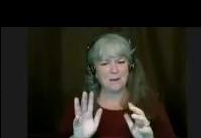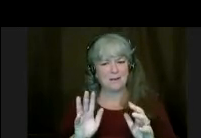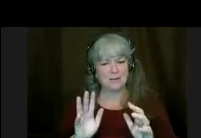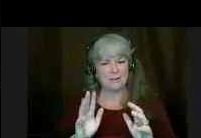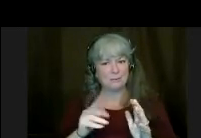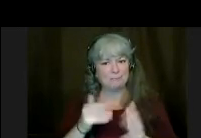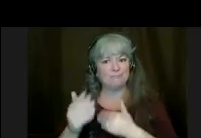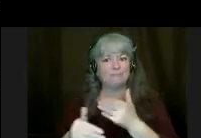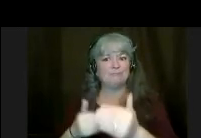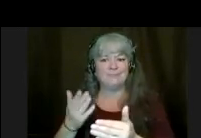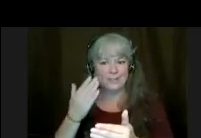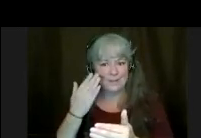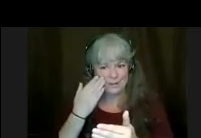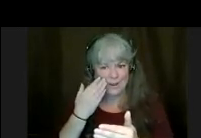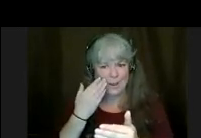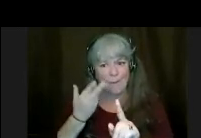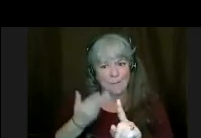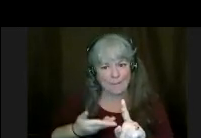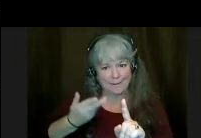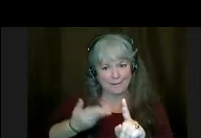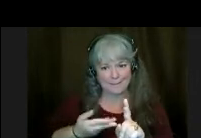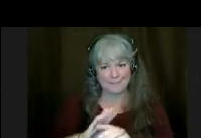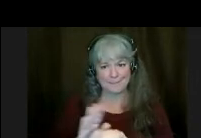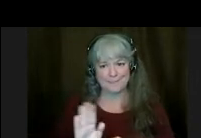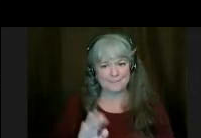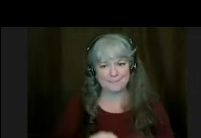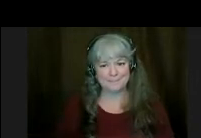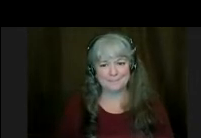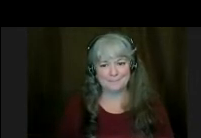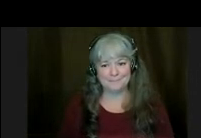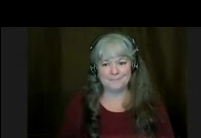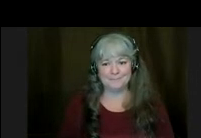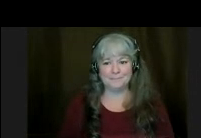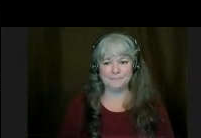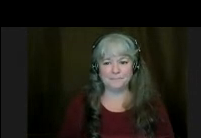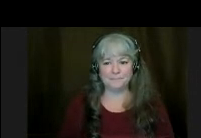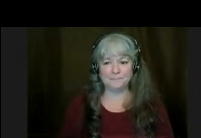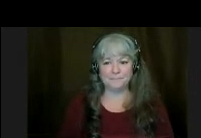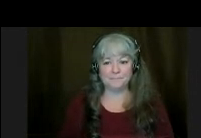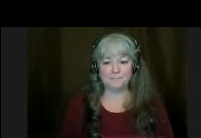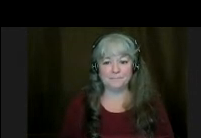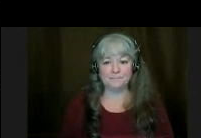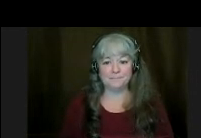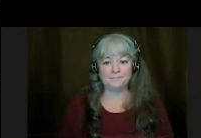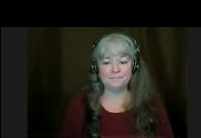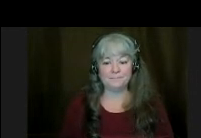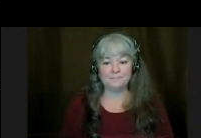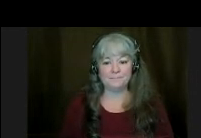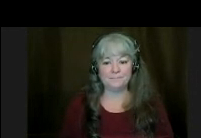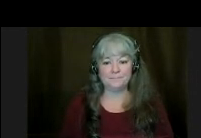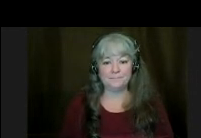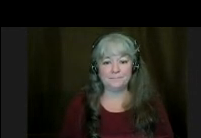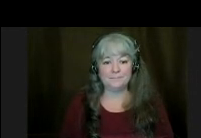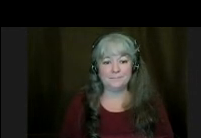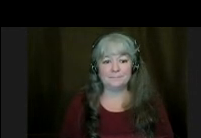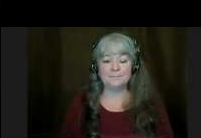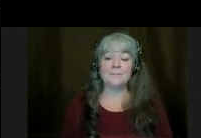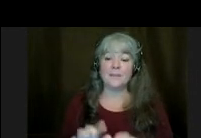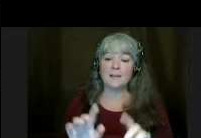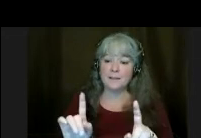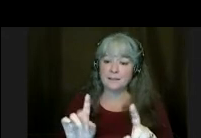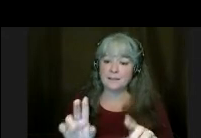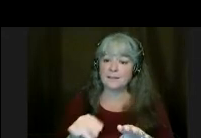know them. Now listen, of course, me and